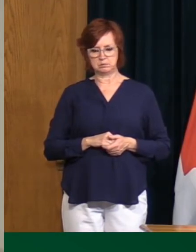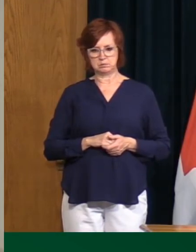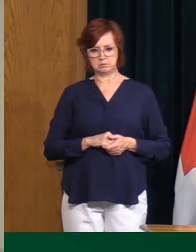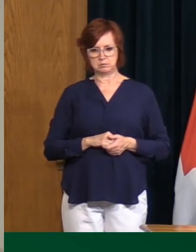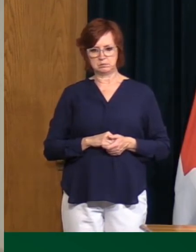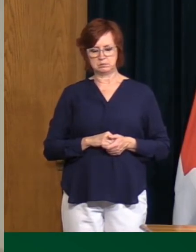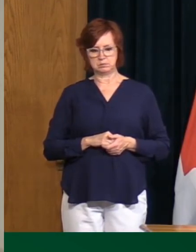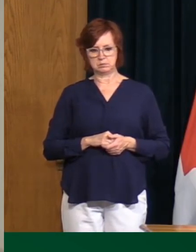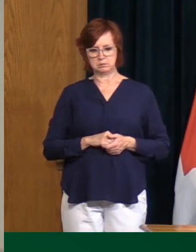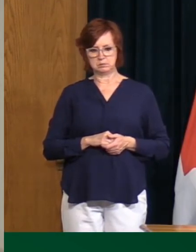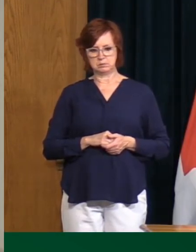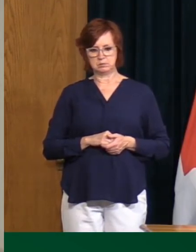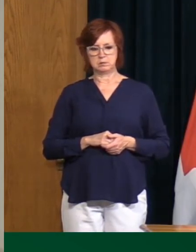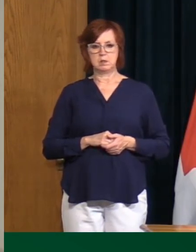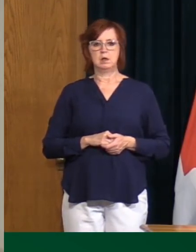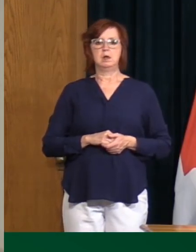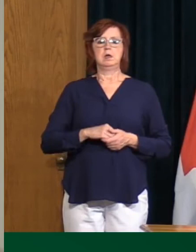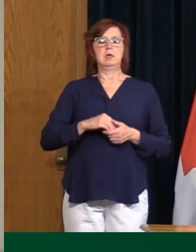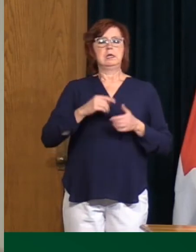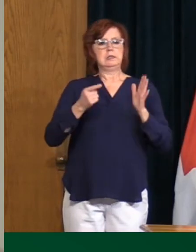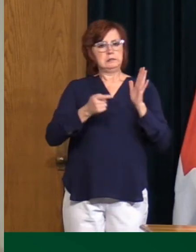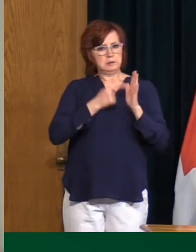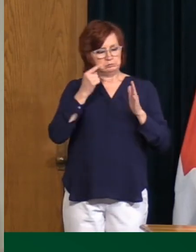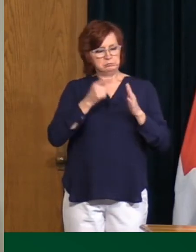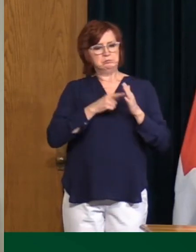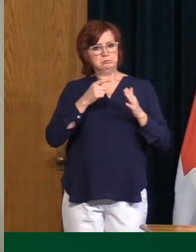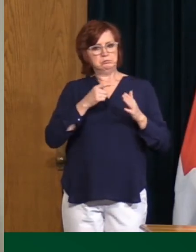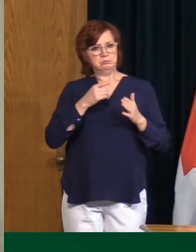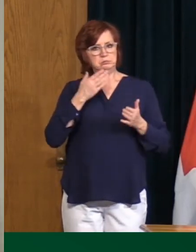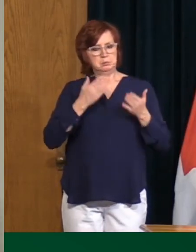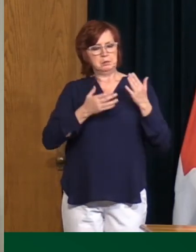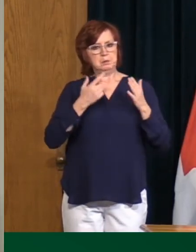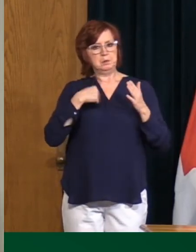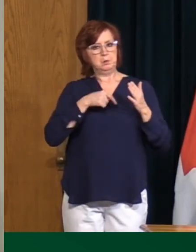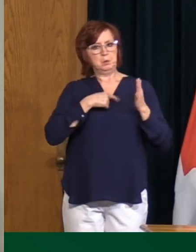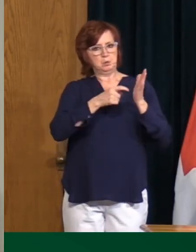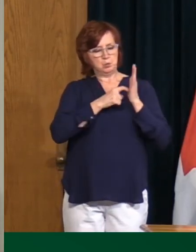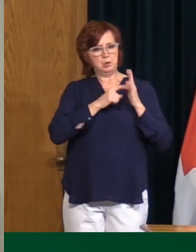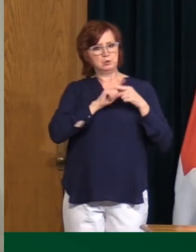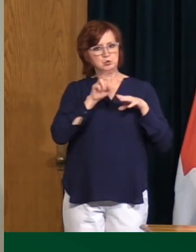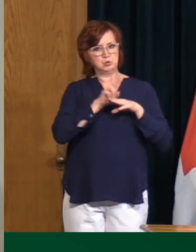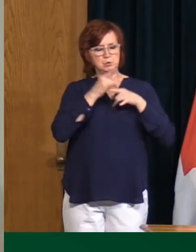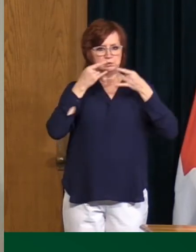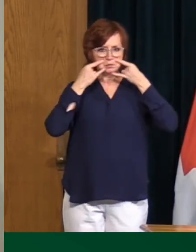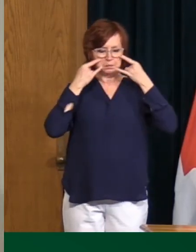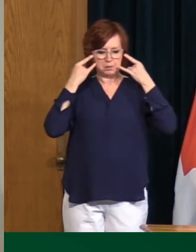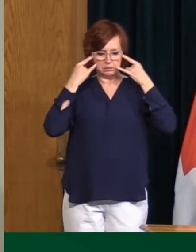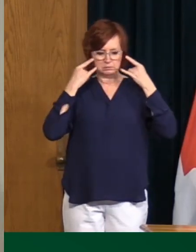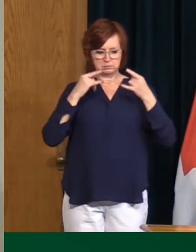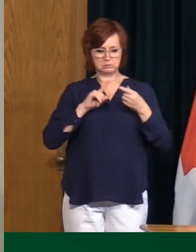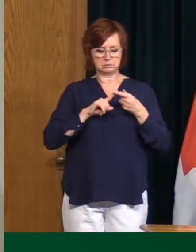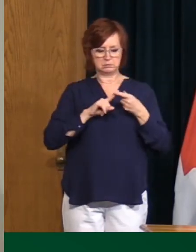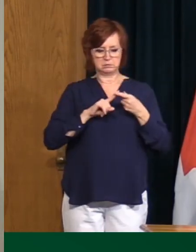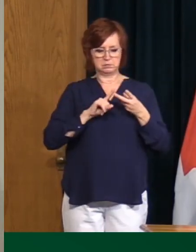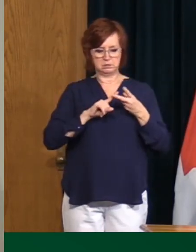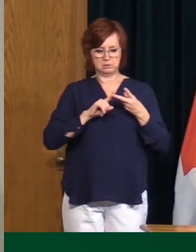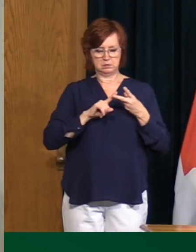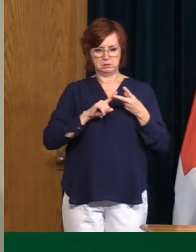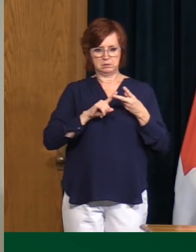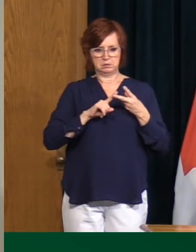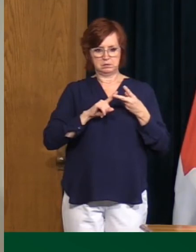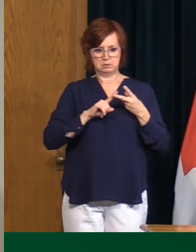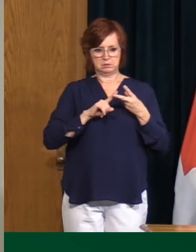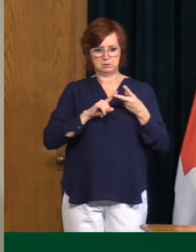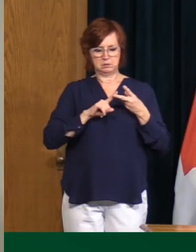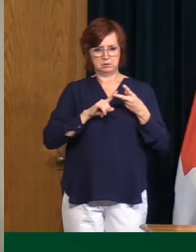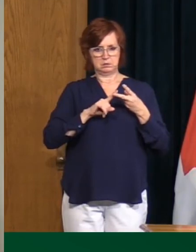and non-medical, we may be asked to wear either come, and certainly I and my family members have been asked